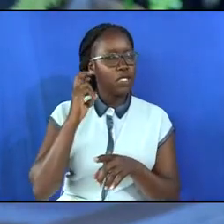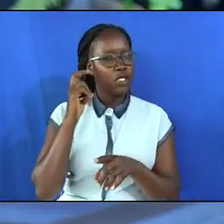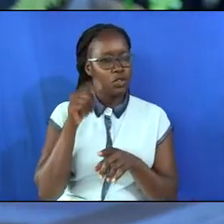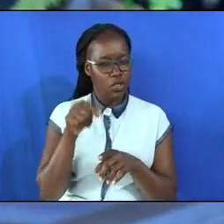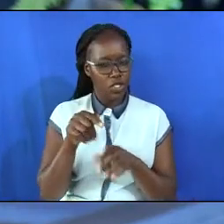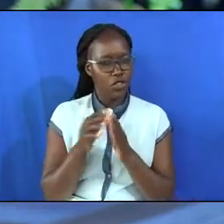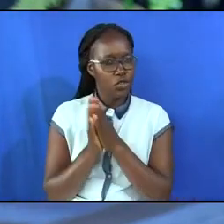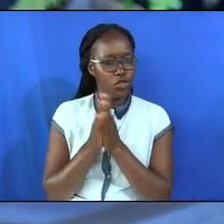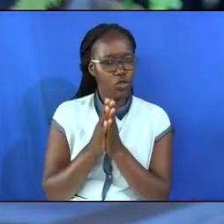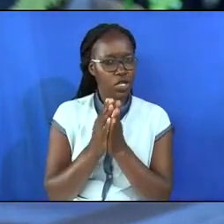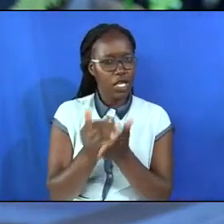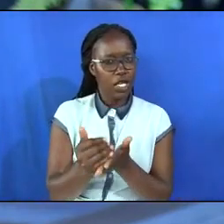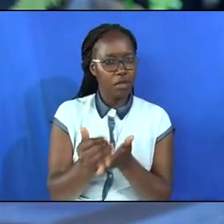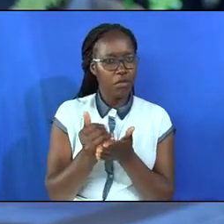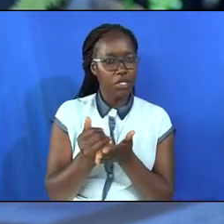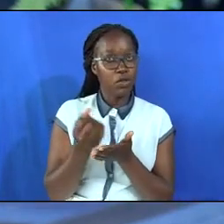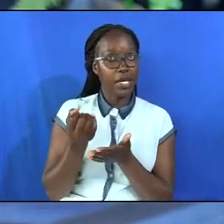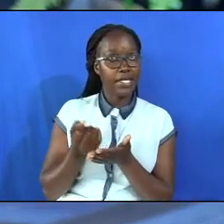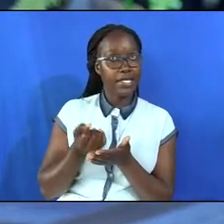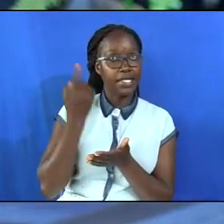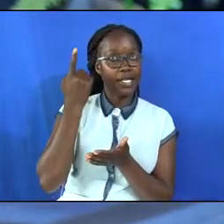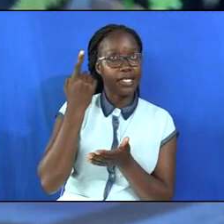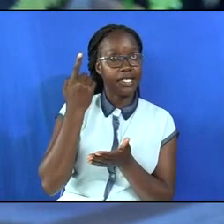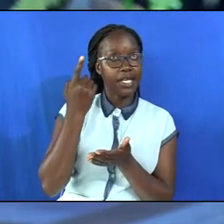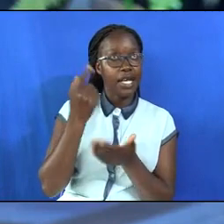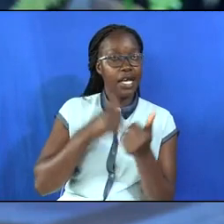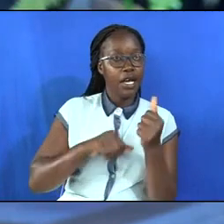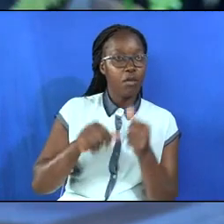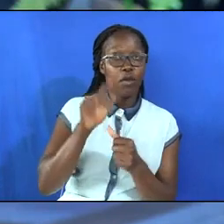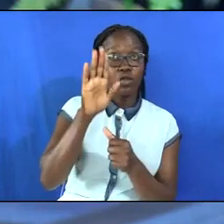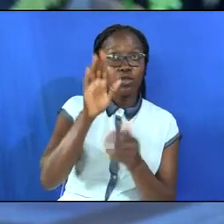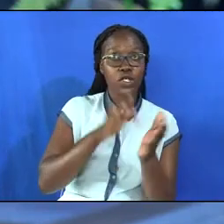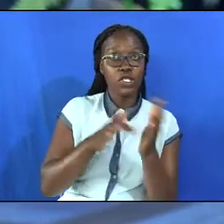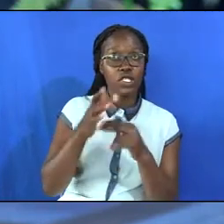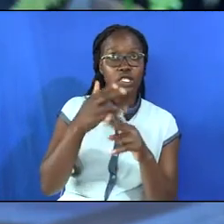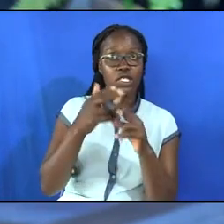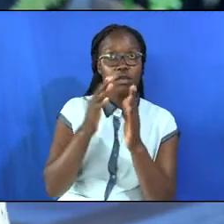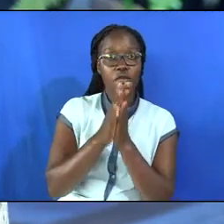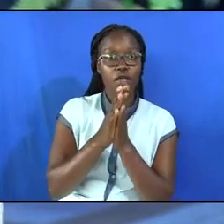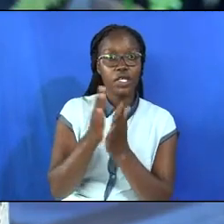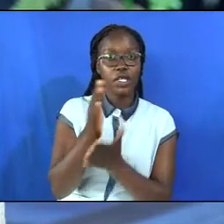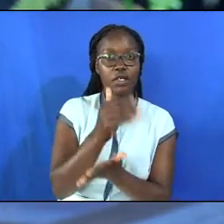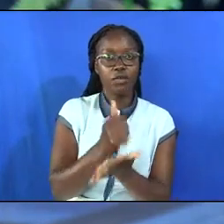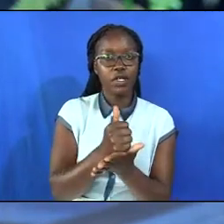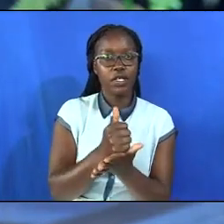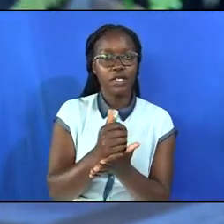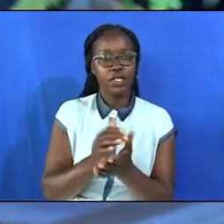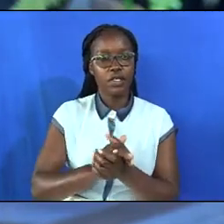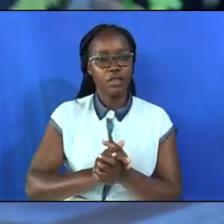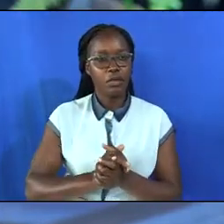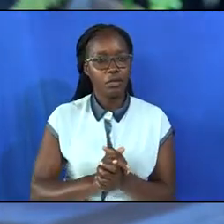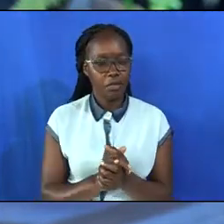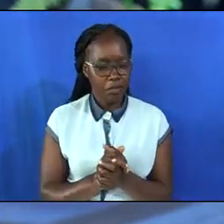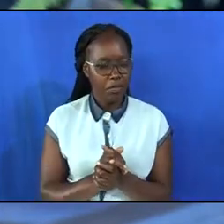to this story, help us to understand more about you. In Jesus' name I pray. Amen.